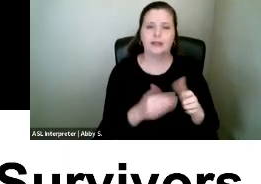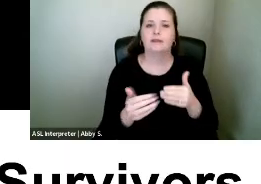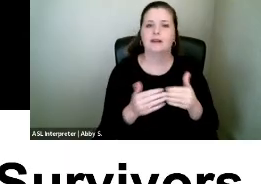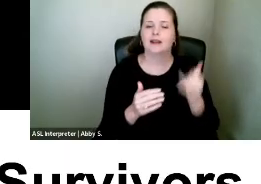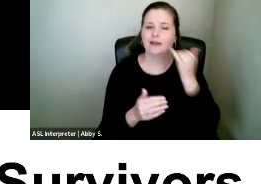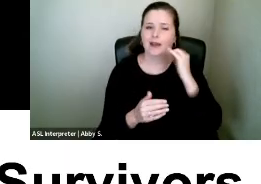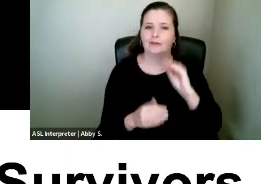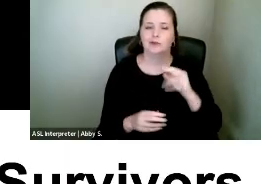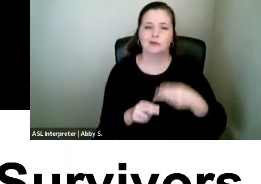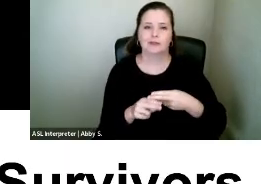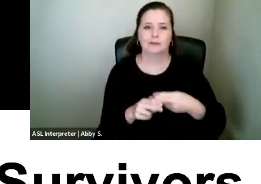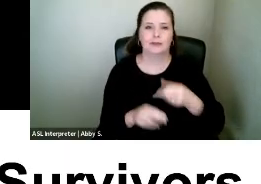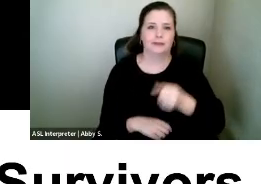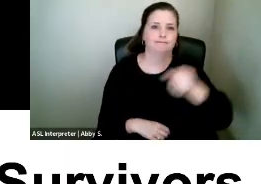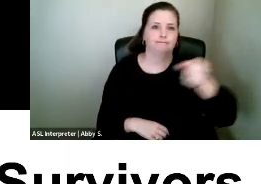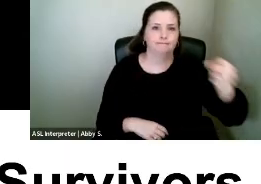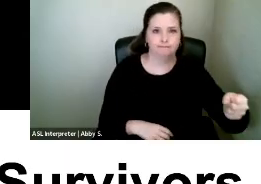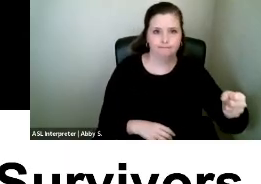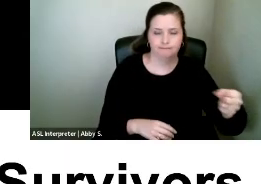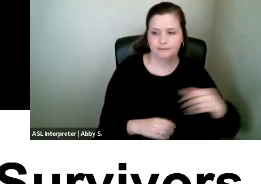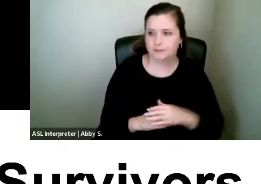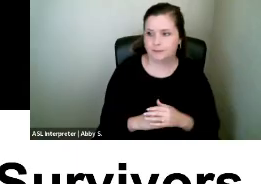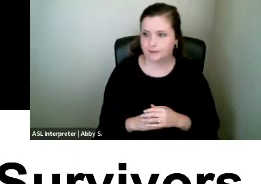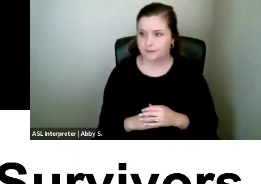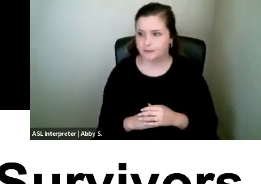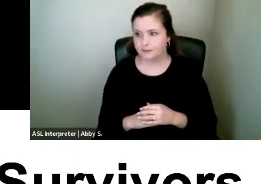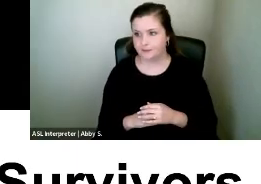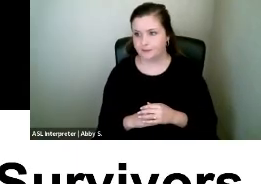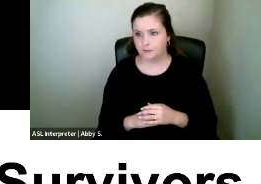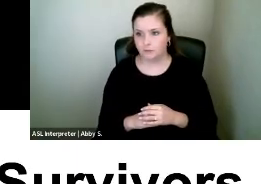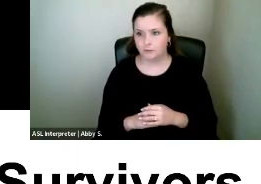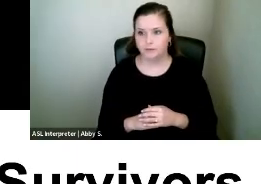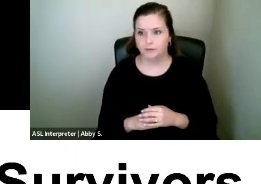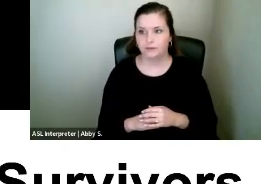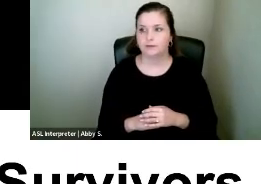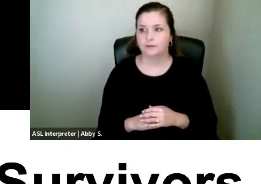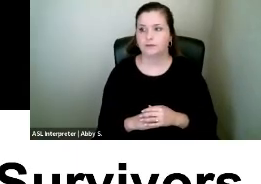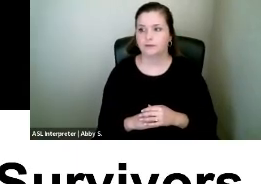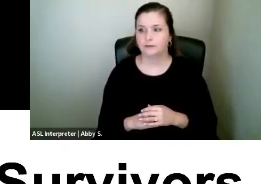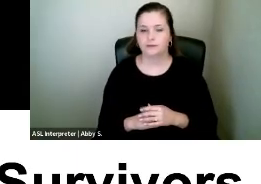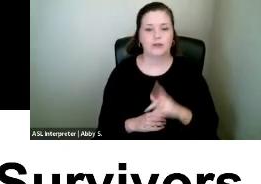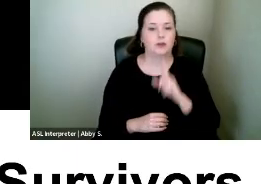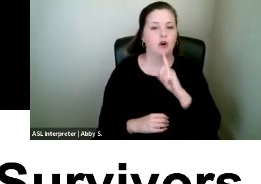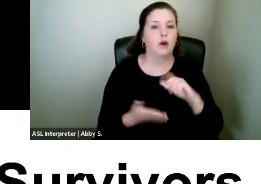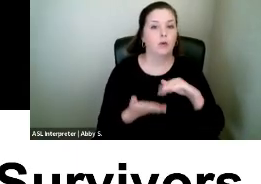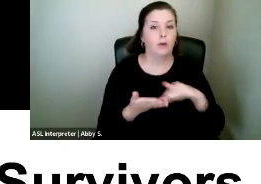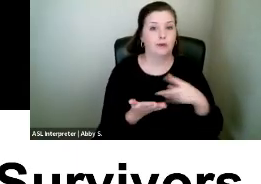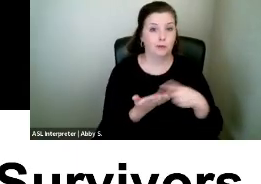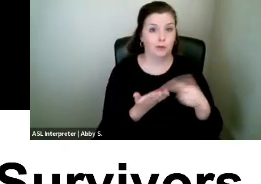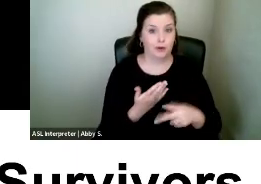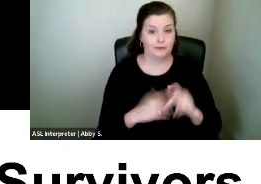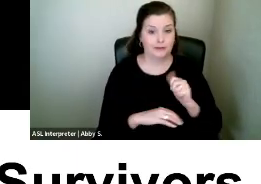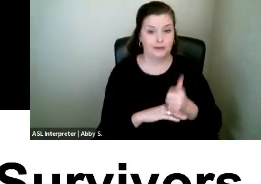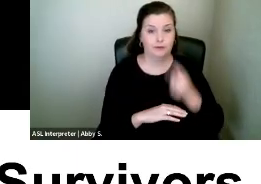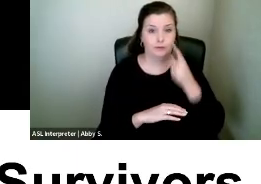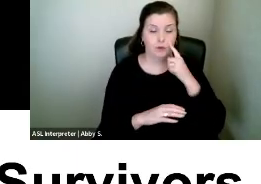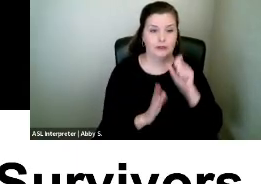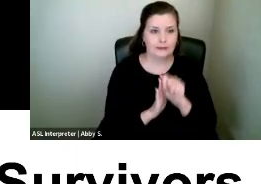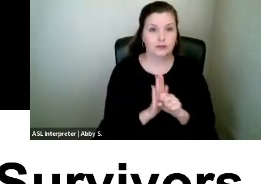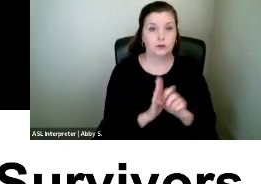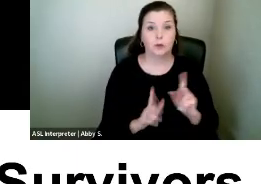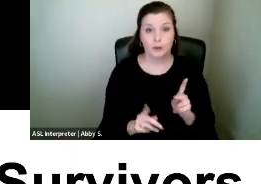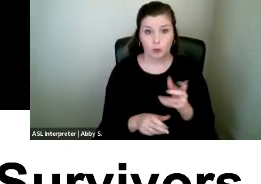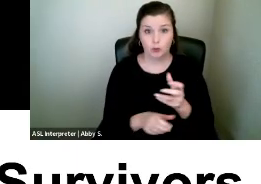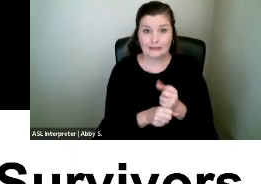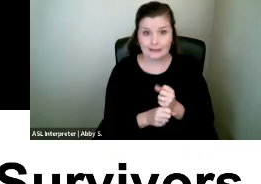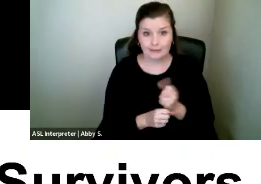Disaster declarations, open up waiver programs for states so that people receiving these services